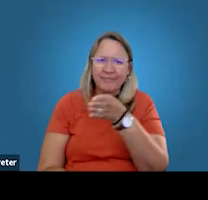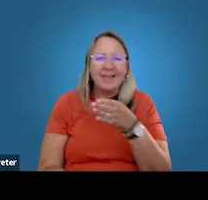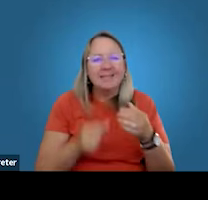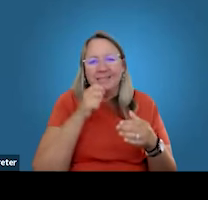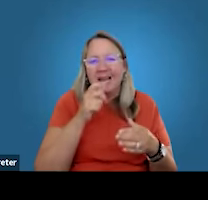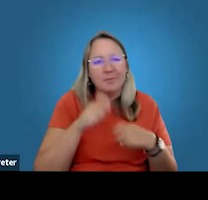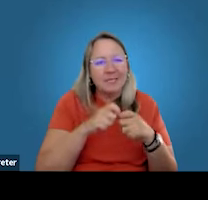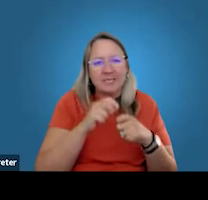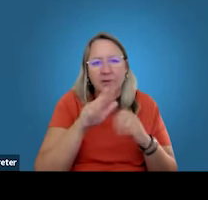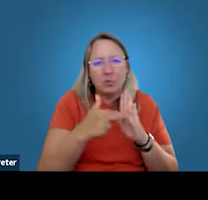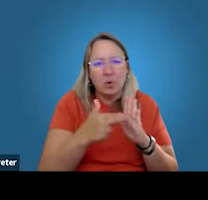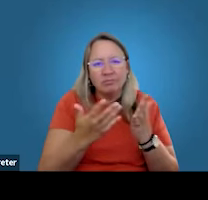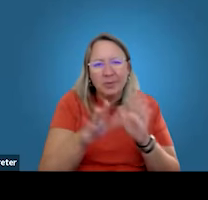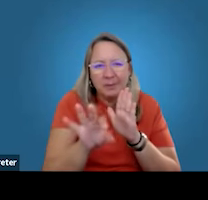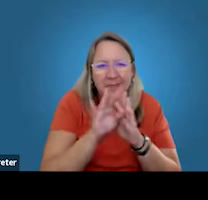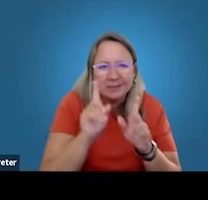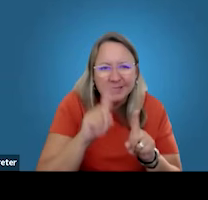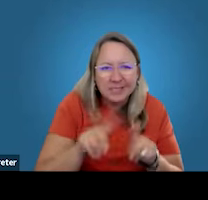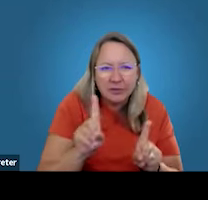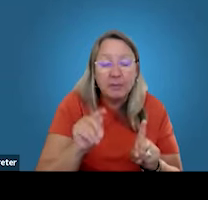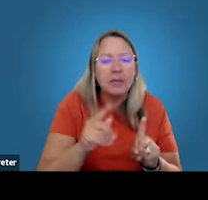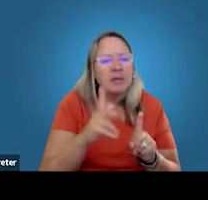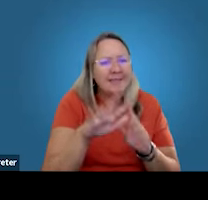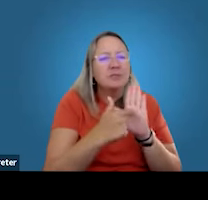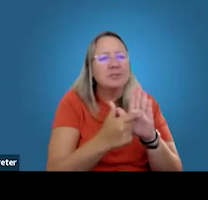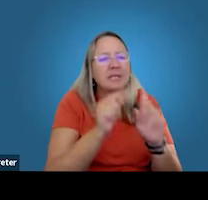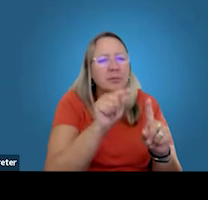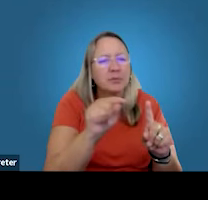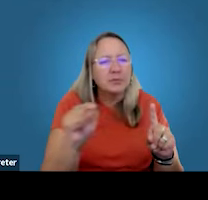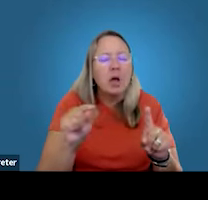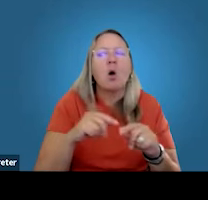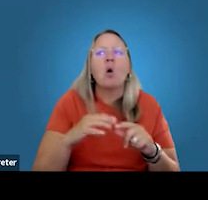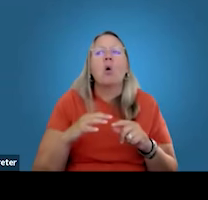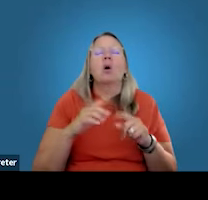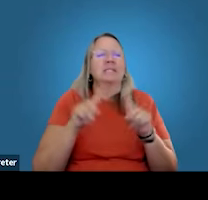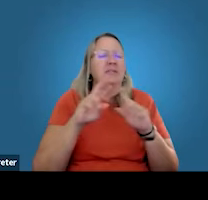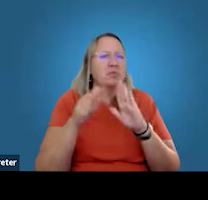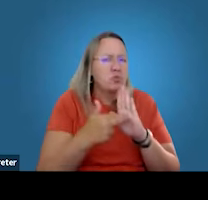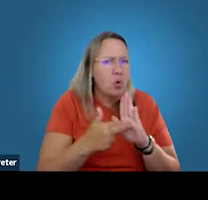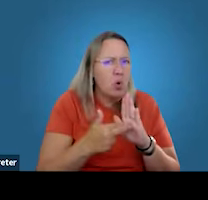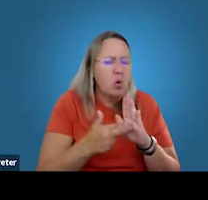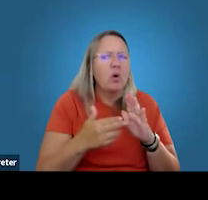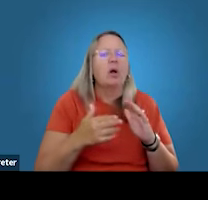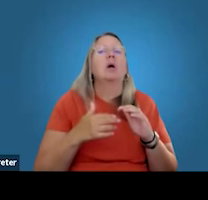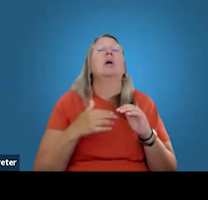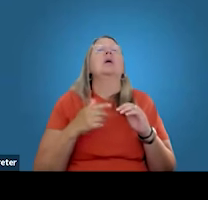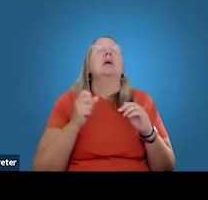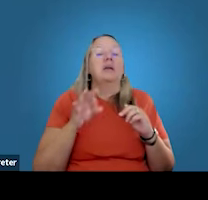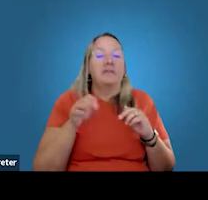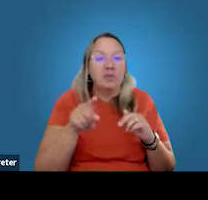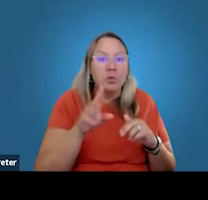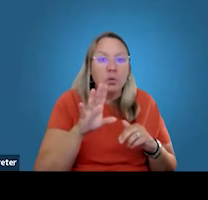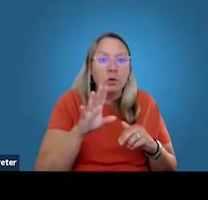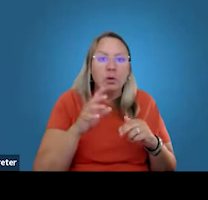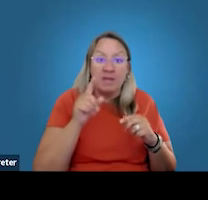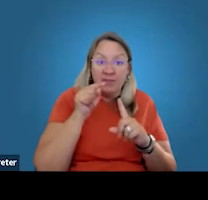roles. You can choose different words, but these are good examples of the fact that you can have a different role and come to life in a different way. You know, if you're a unifier,